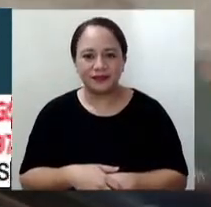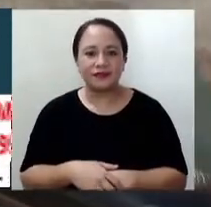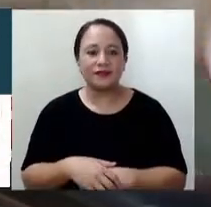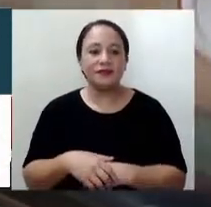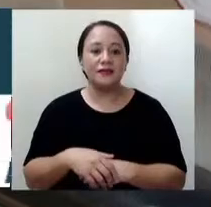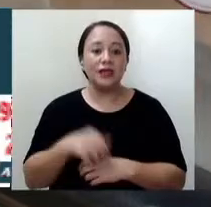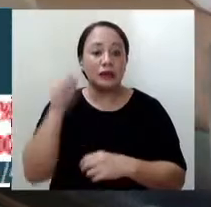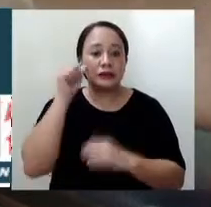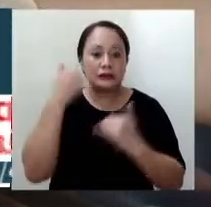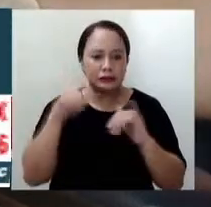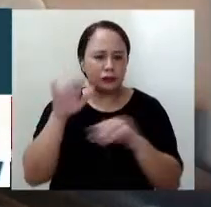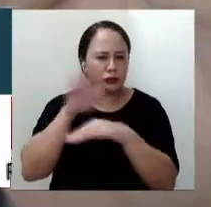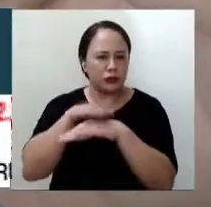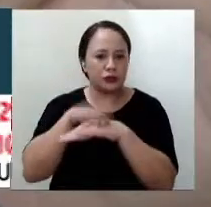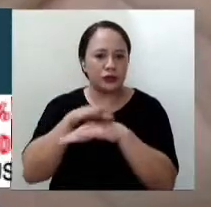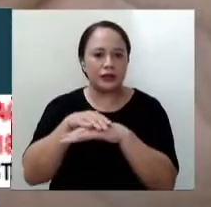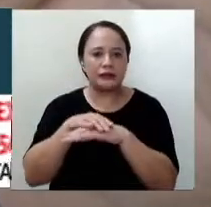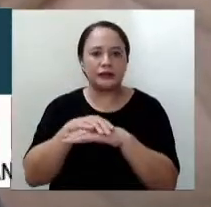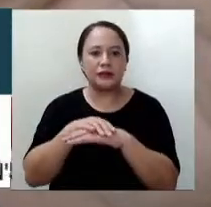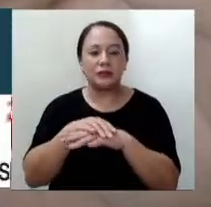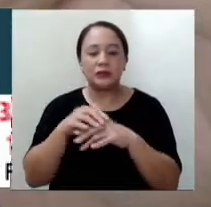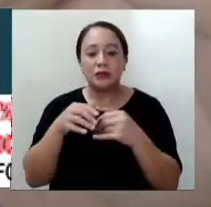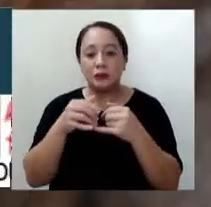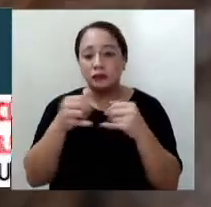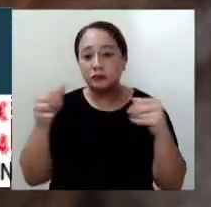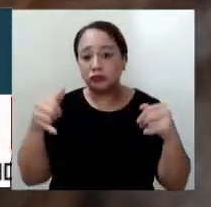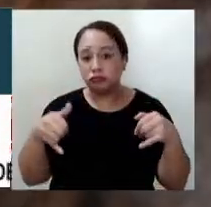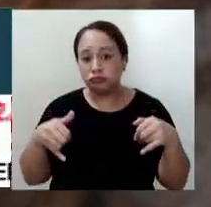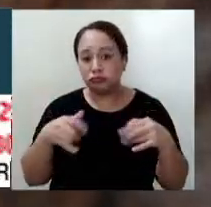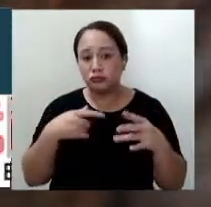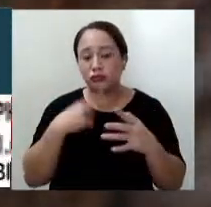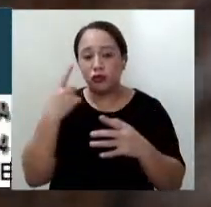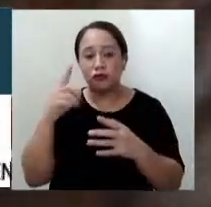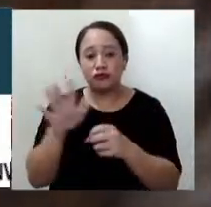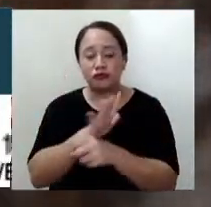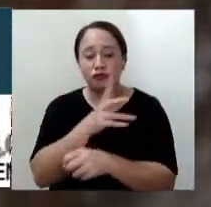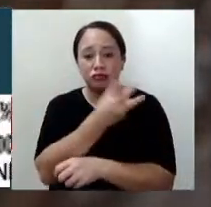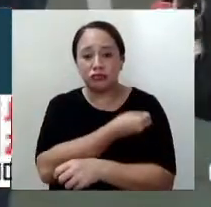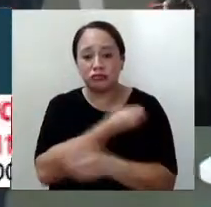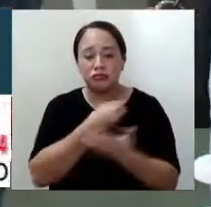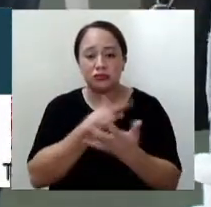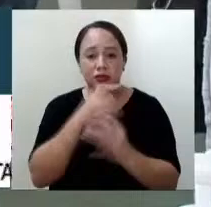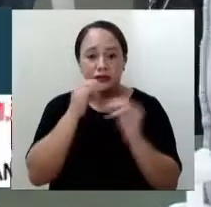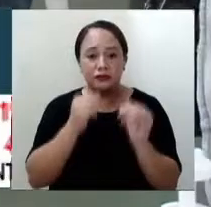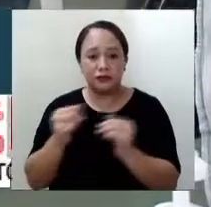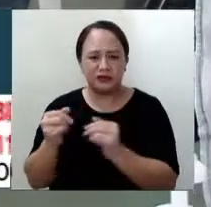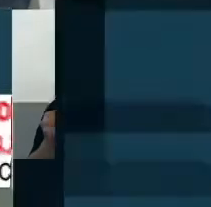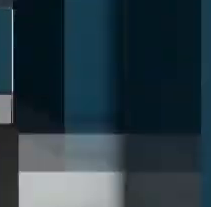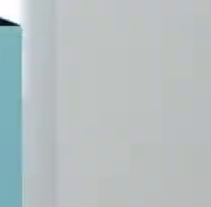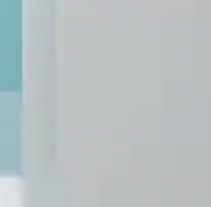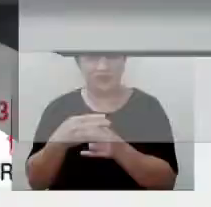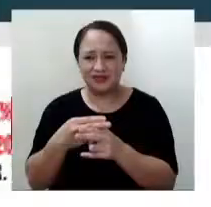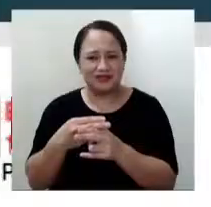Austriaco also warns against easing the restrictions for fully vaccinated individuals too soon.